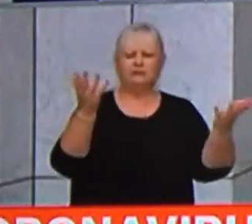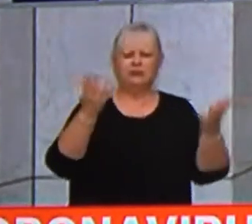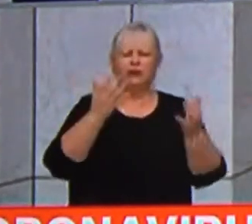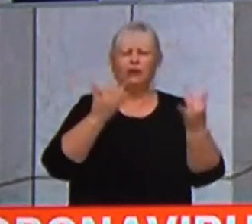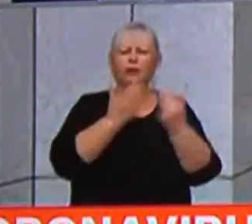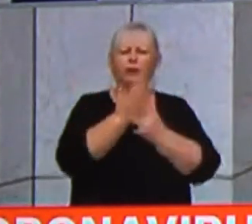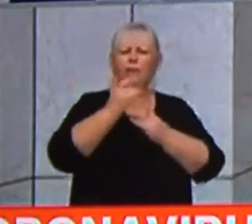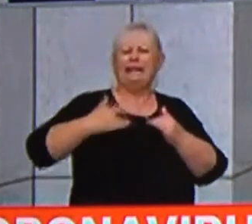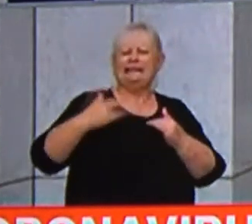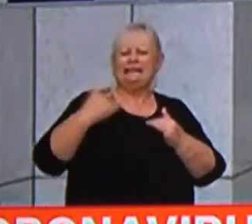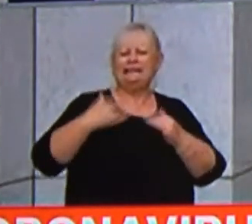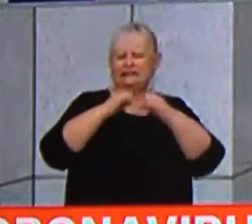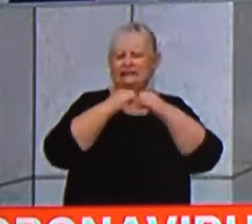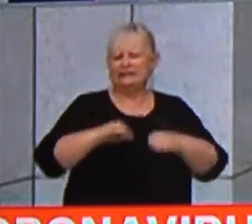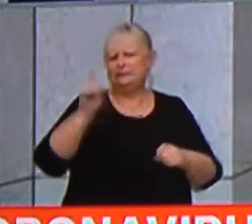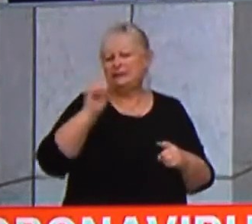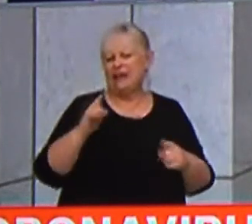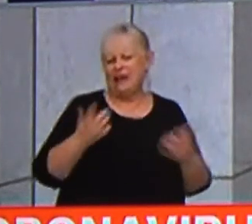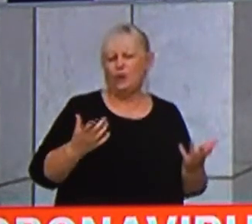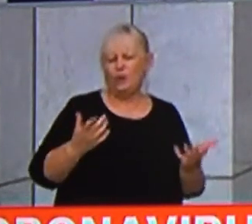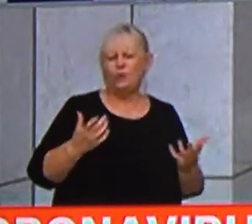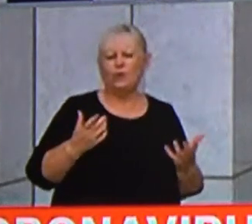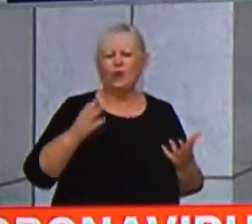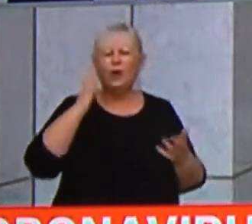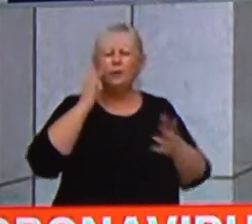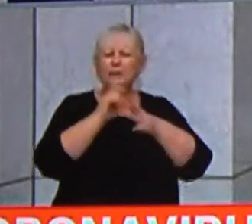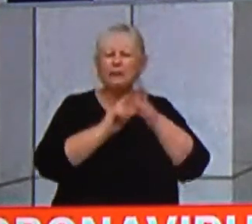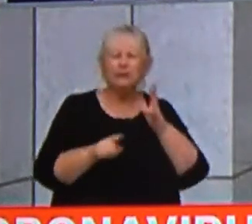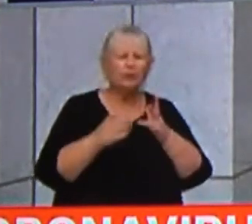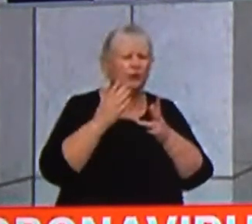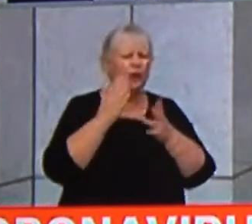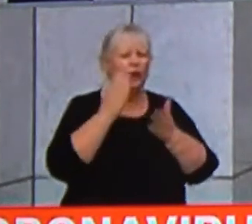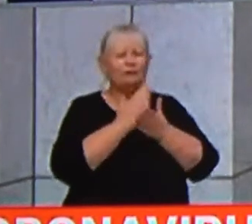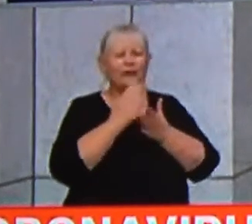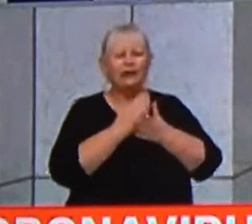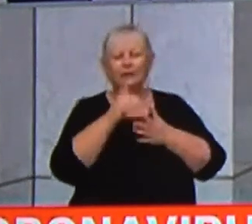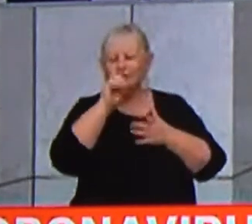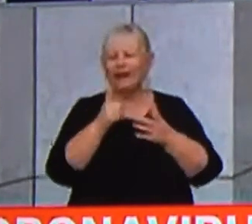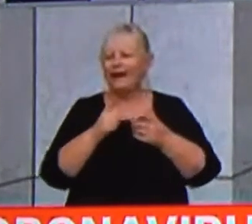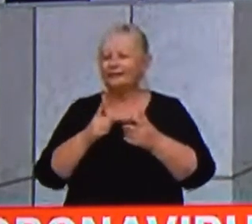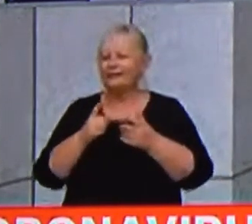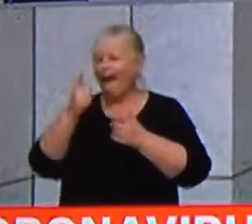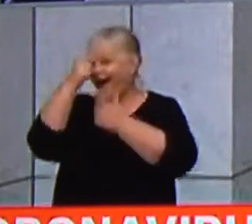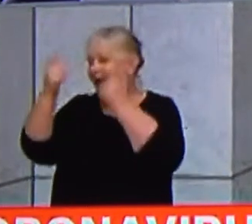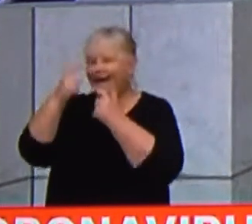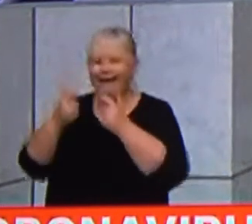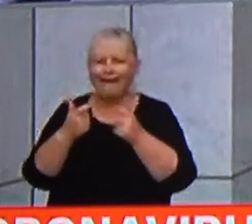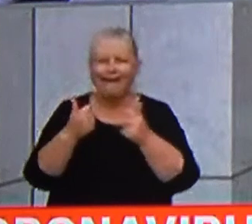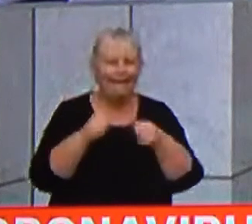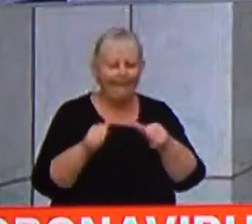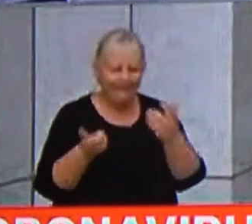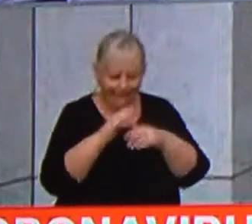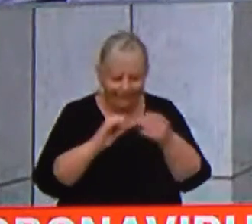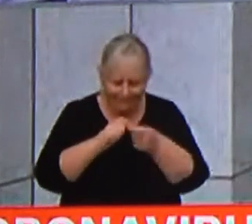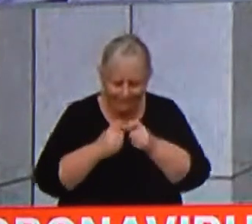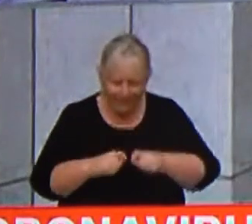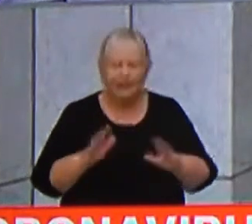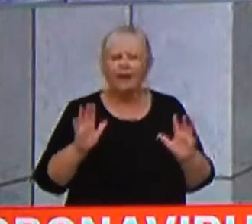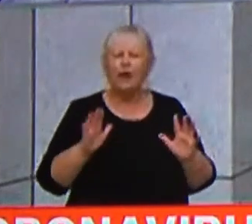oz.gov.au/WhatsApp. And the coronavirus app, you can simply do that by going to the App Store. I did it this morning. I just typed in search